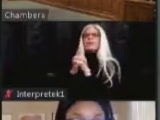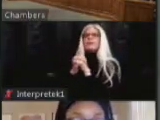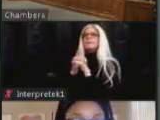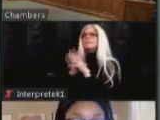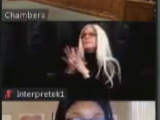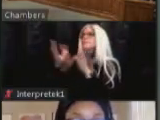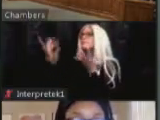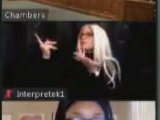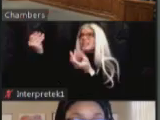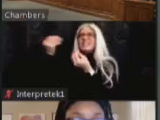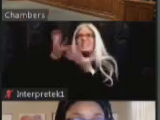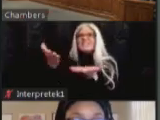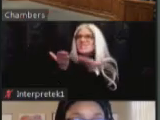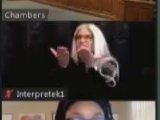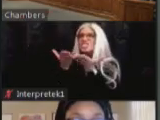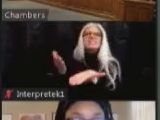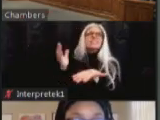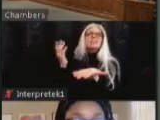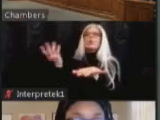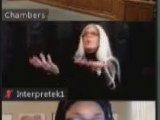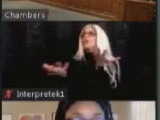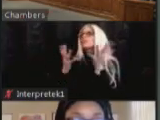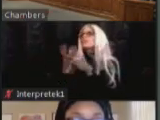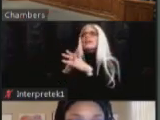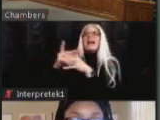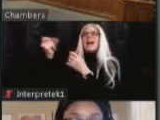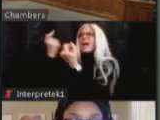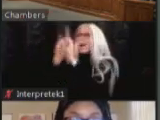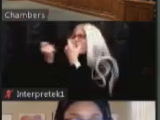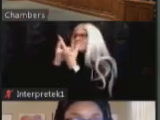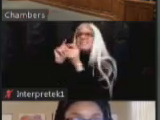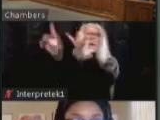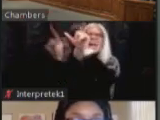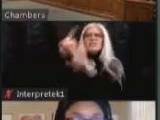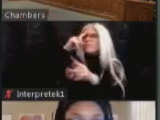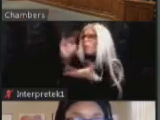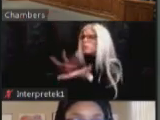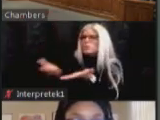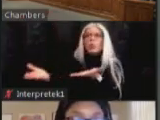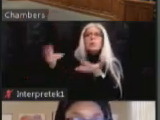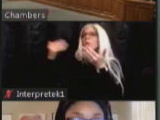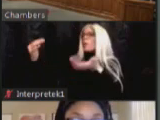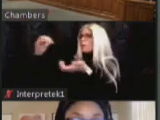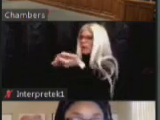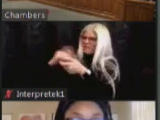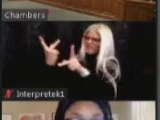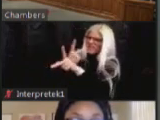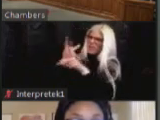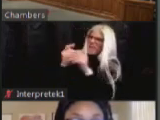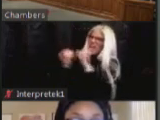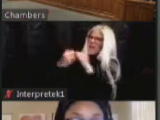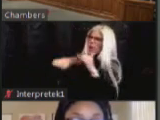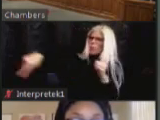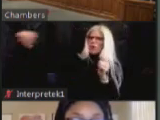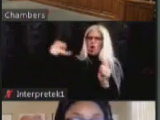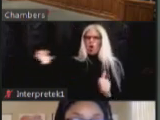suggestions, or ask for resources or partnerships, just figure out how we can all be working together. We're